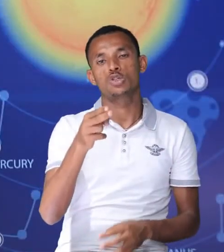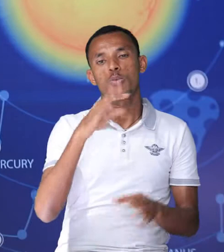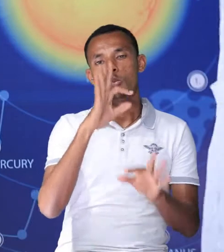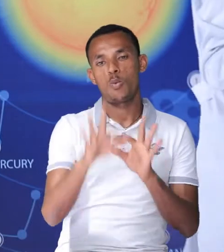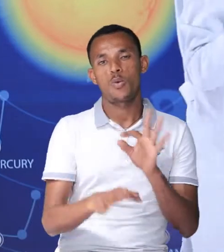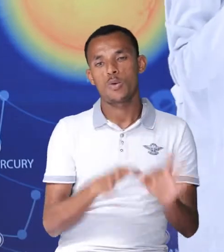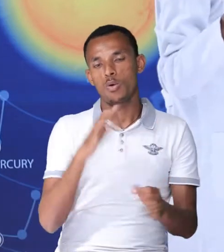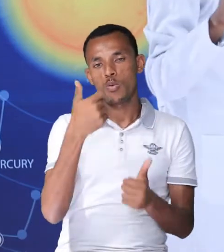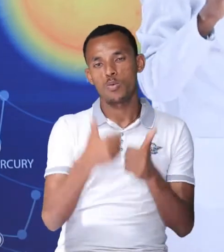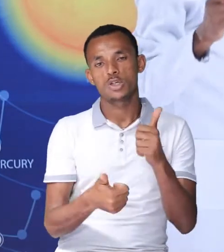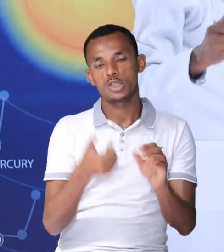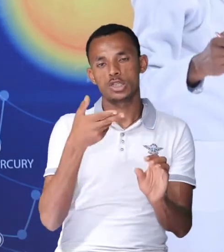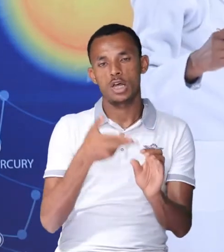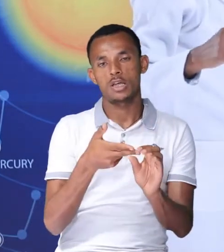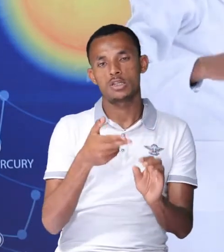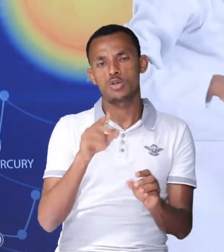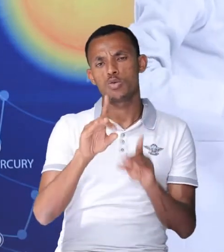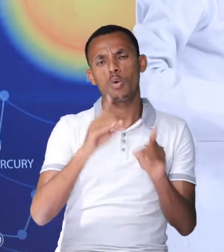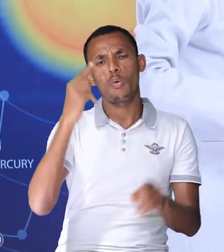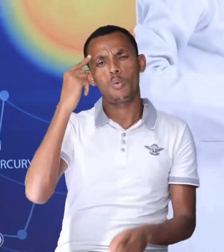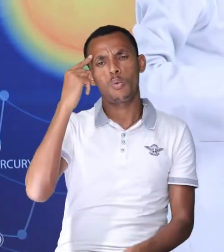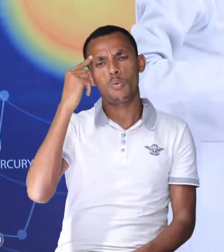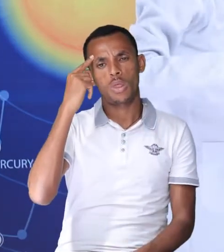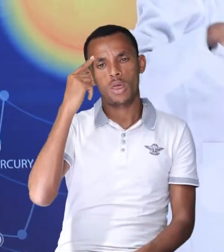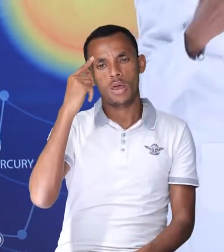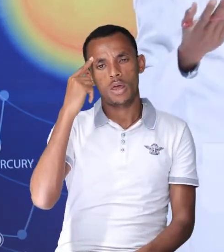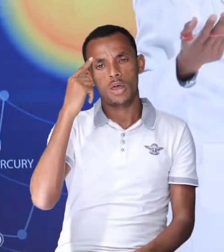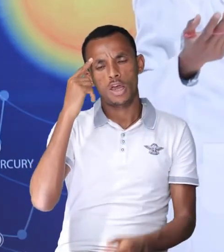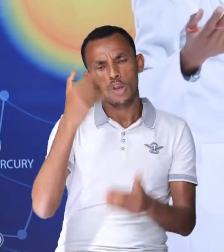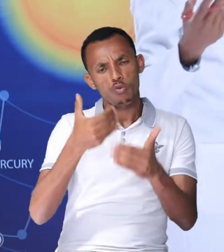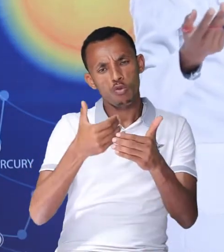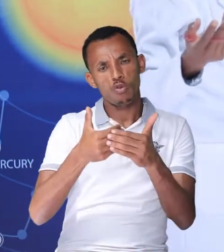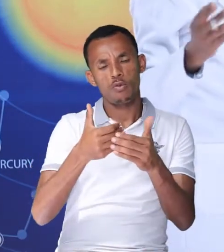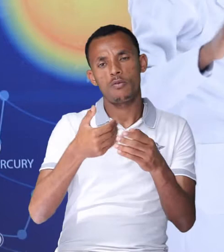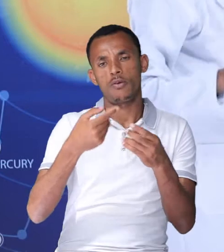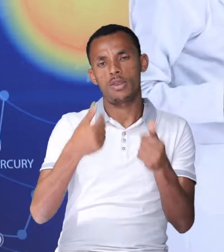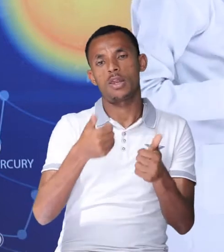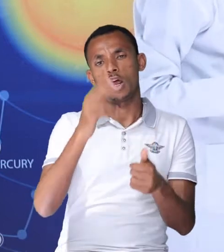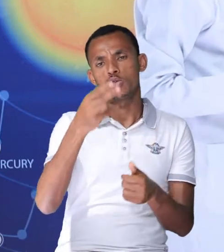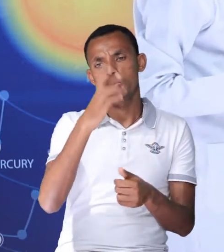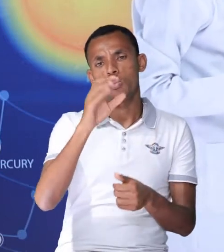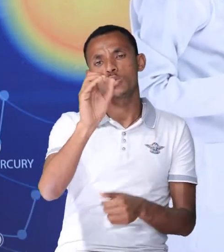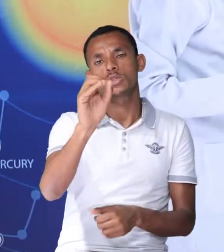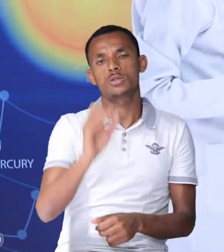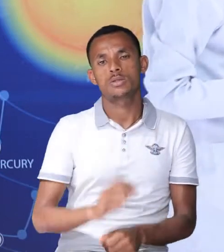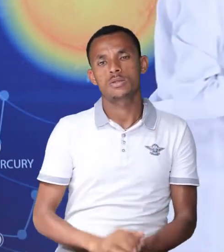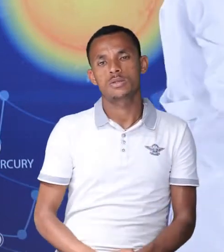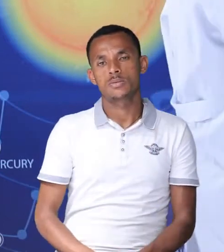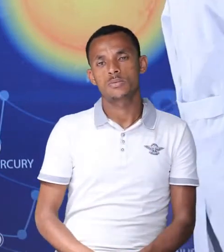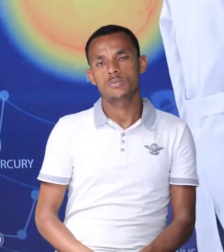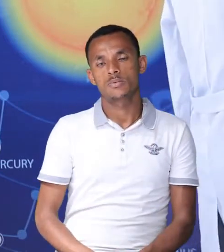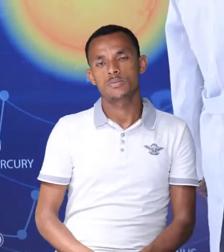So which gas do you think diffuse faster from hydrogen or oxygen?